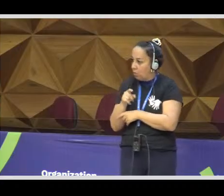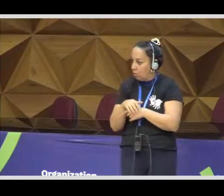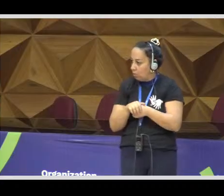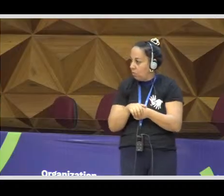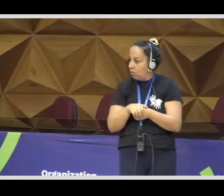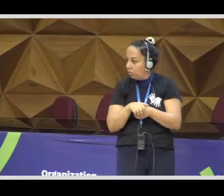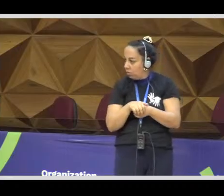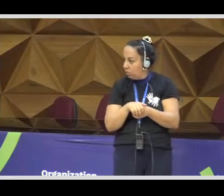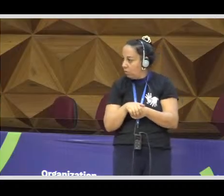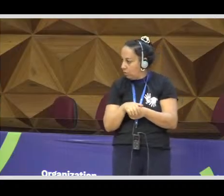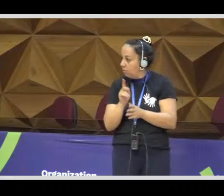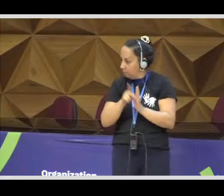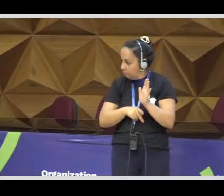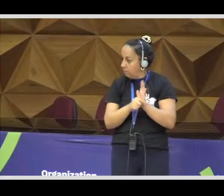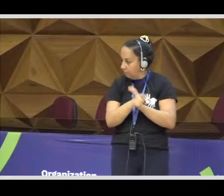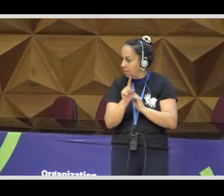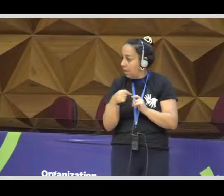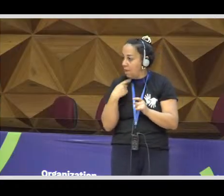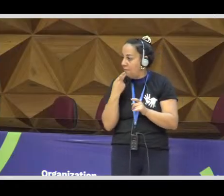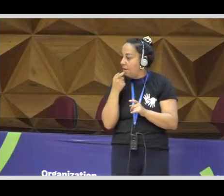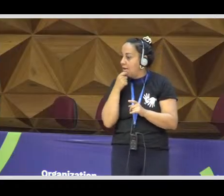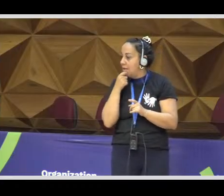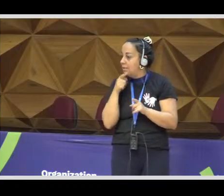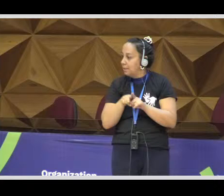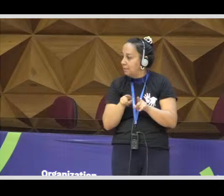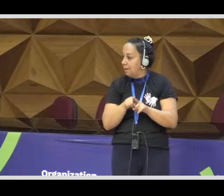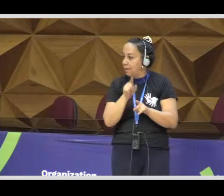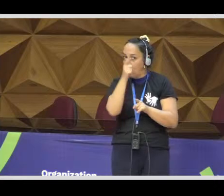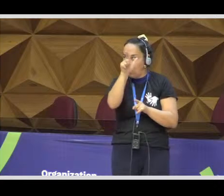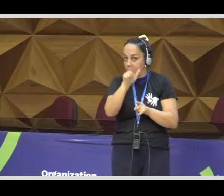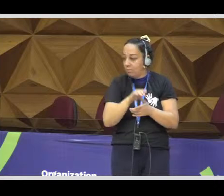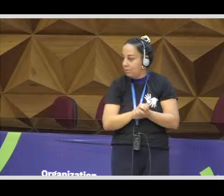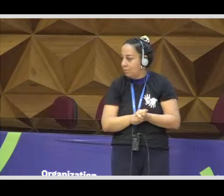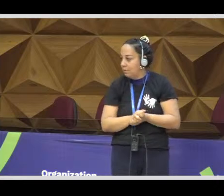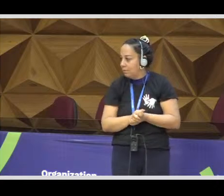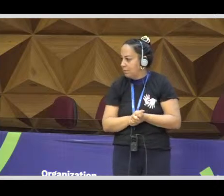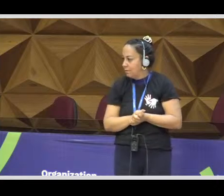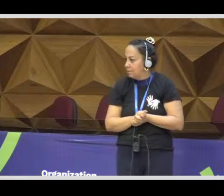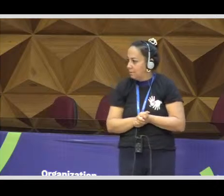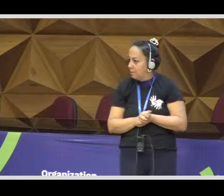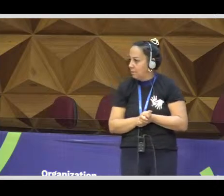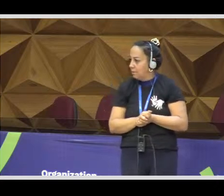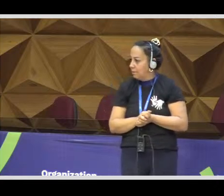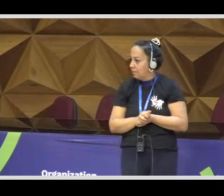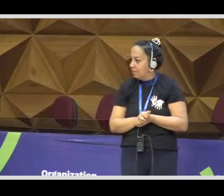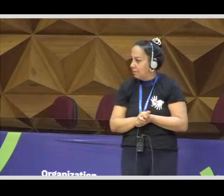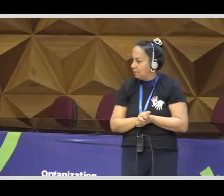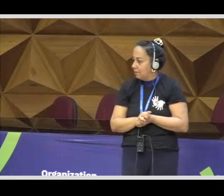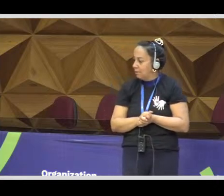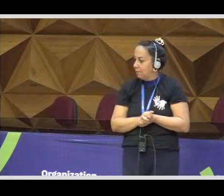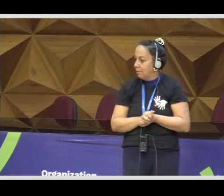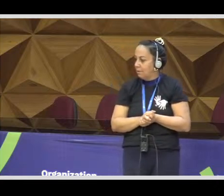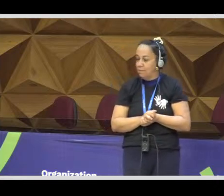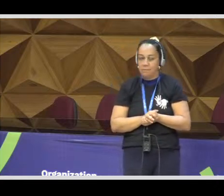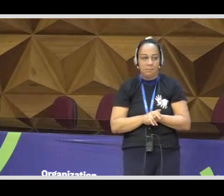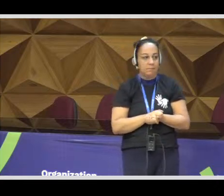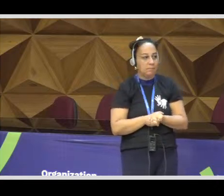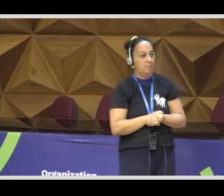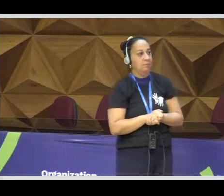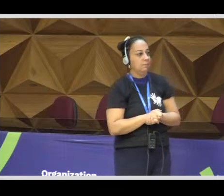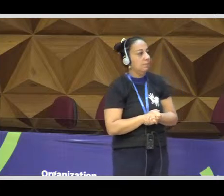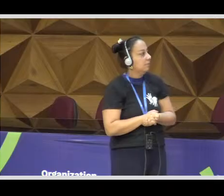by facilitating the use of immersive virtual and augmented reality to support entertainment, work, and collaboration when on the